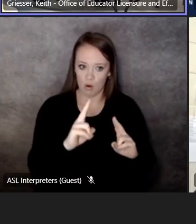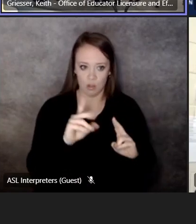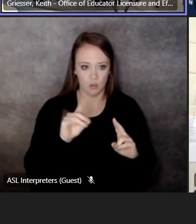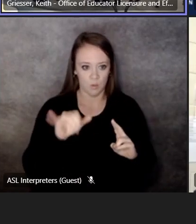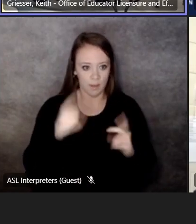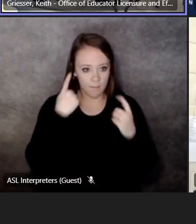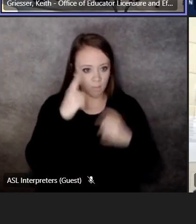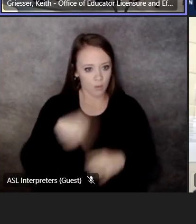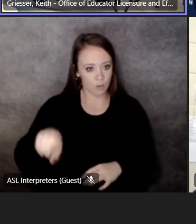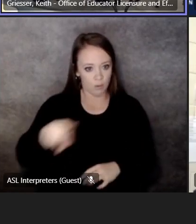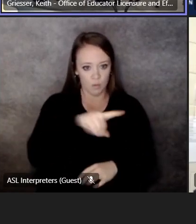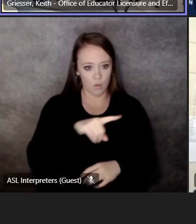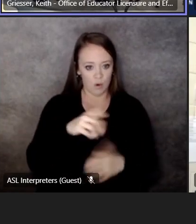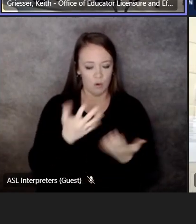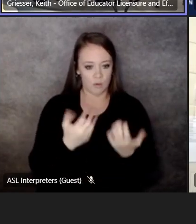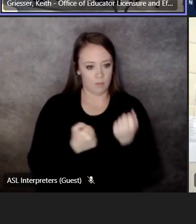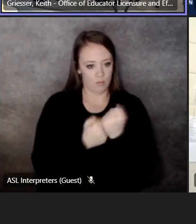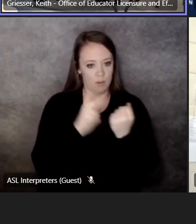Kentucky's teachers.